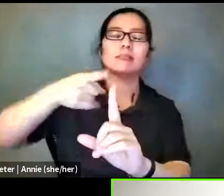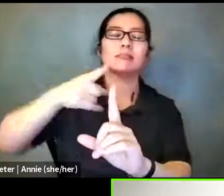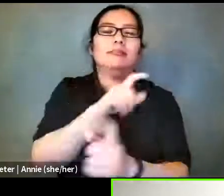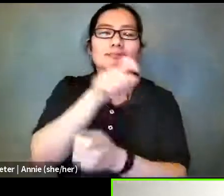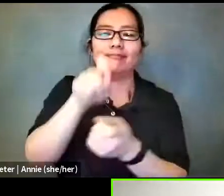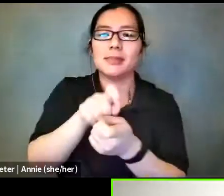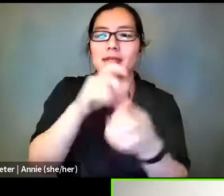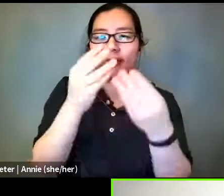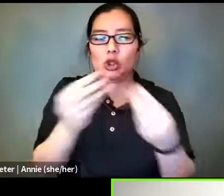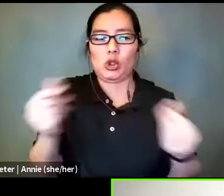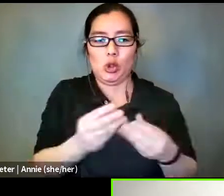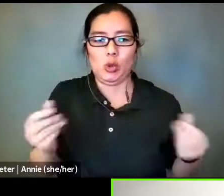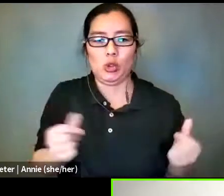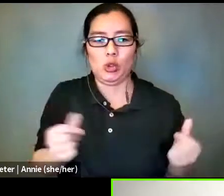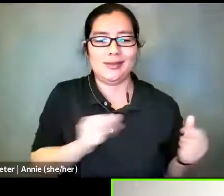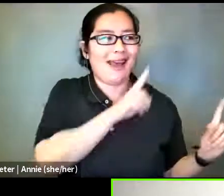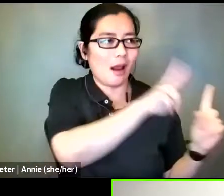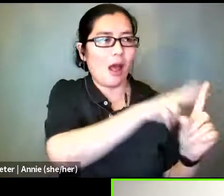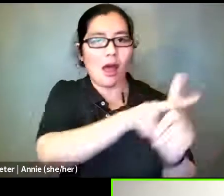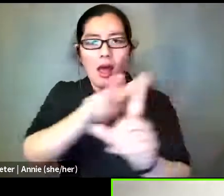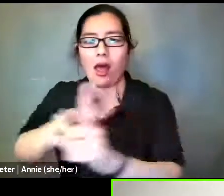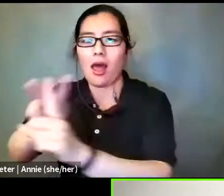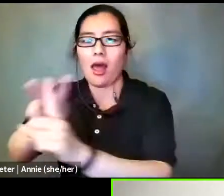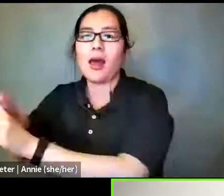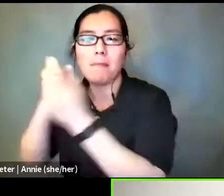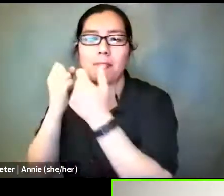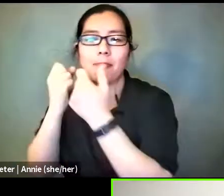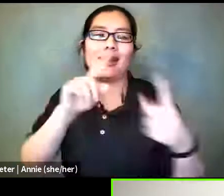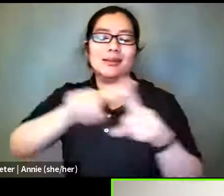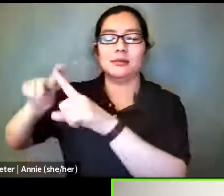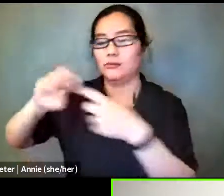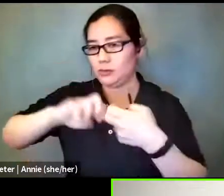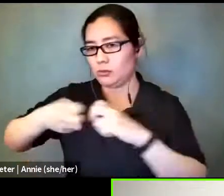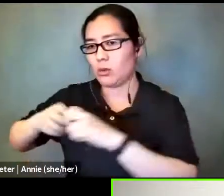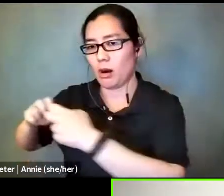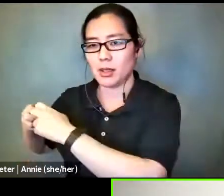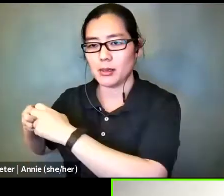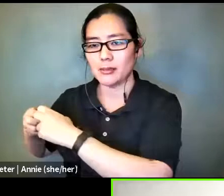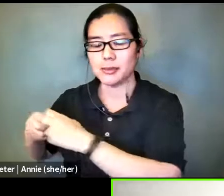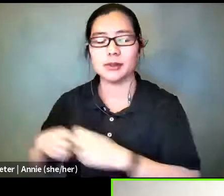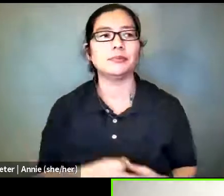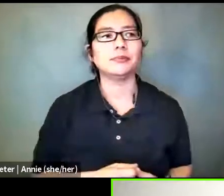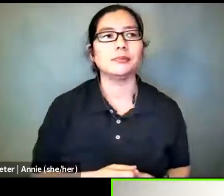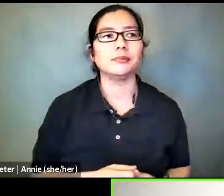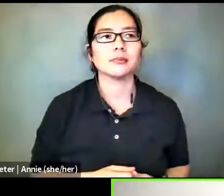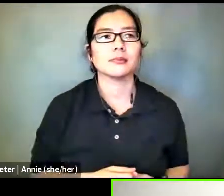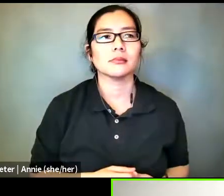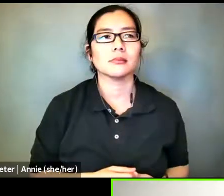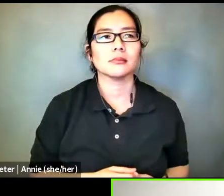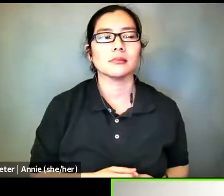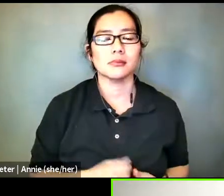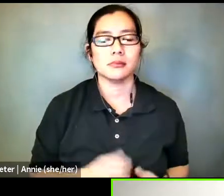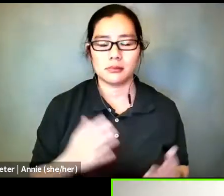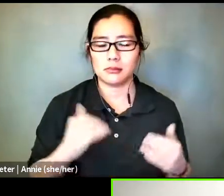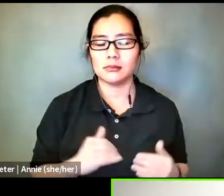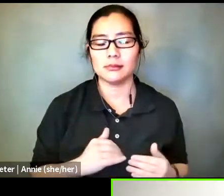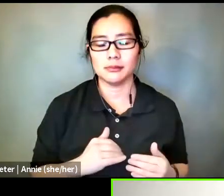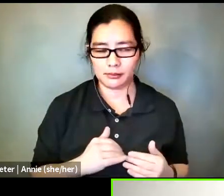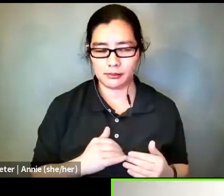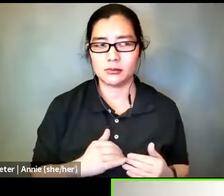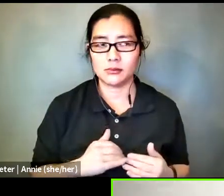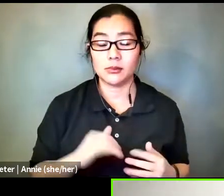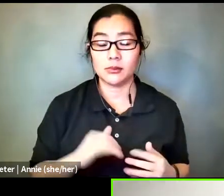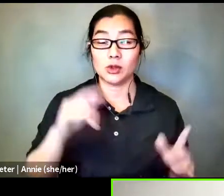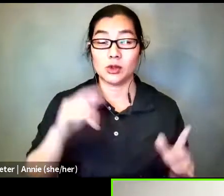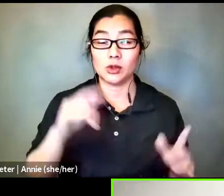that you've identified. So I just think really, really using them and applying that sort of